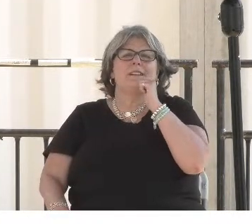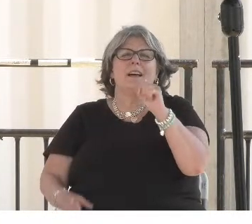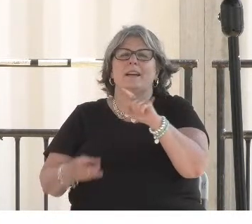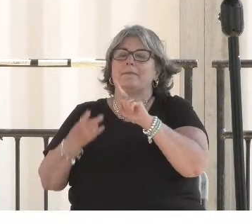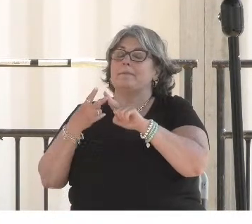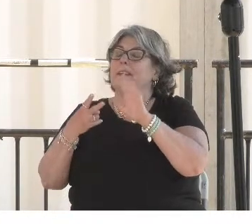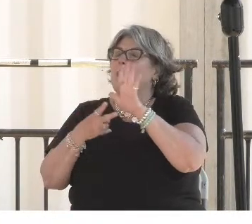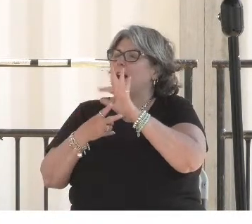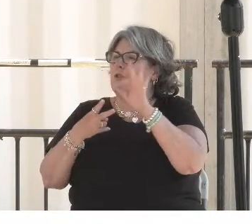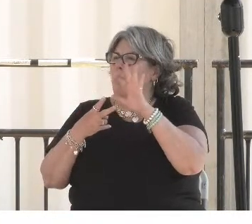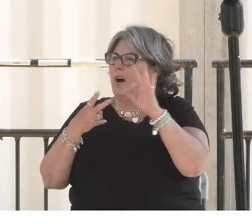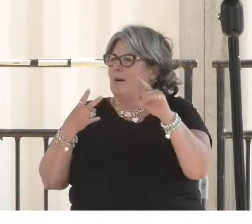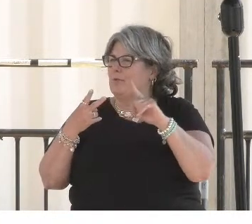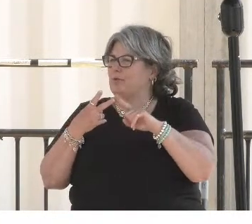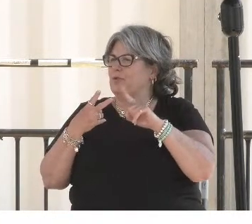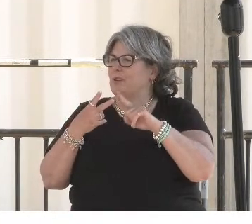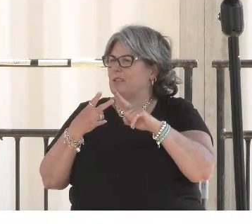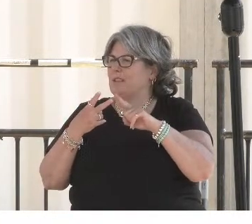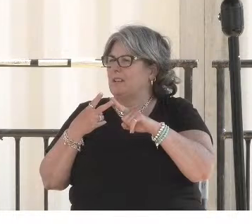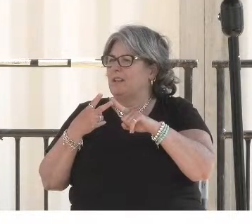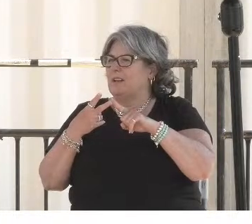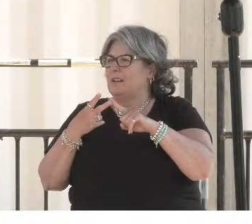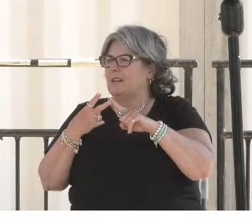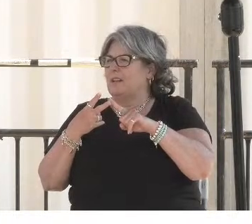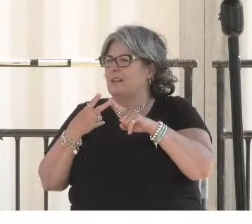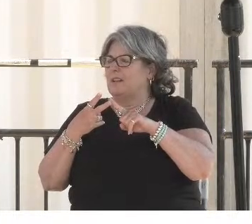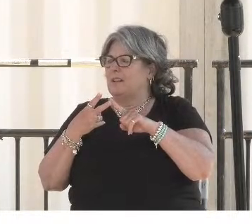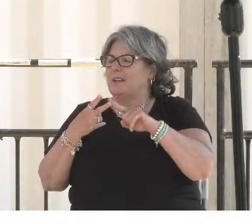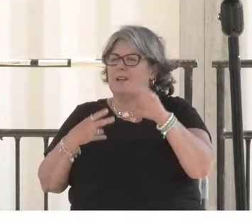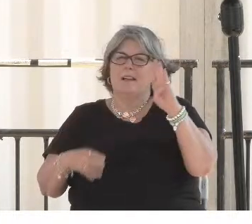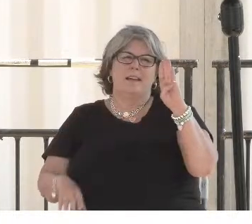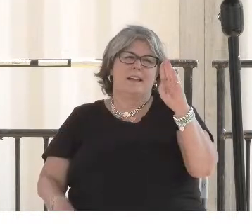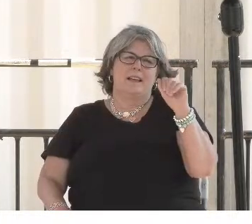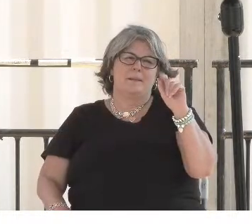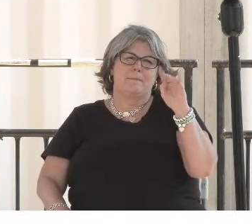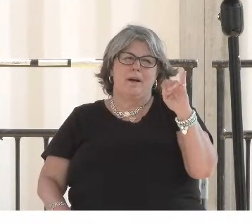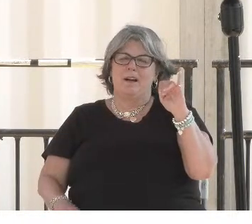option too is in Mali, they have